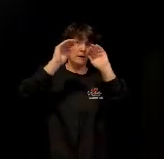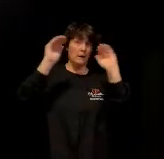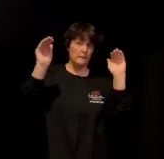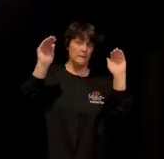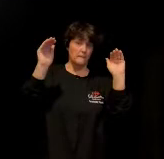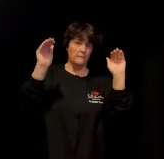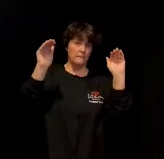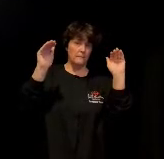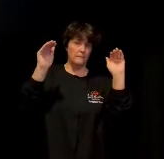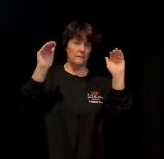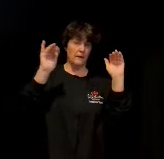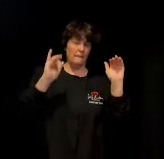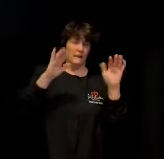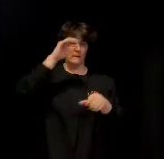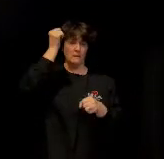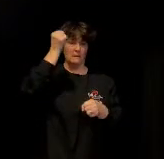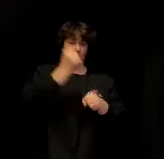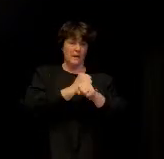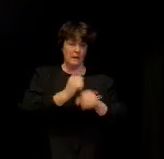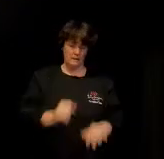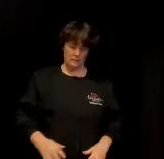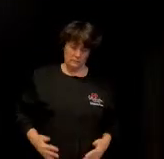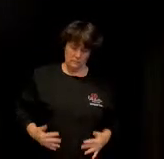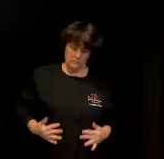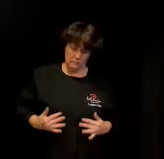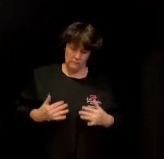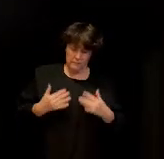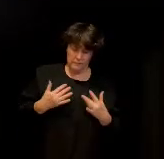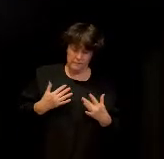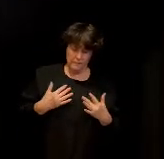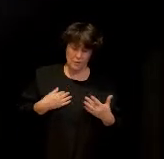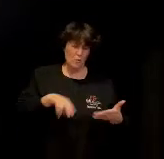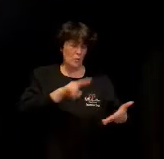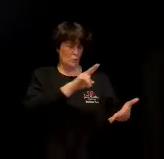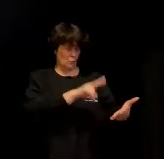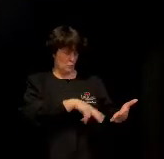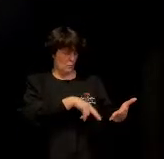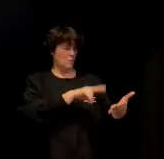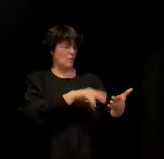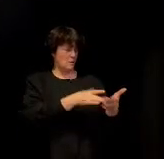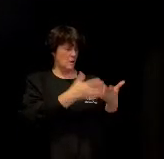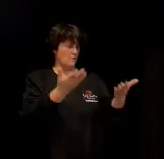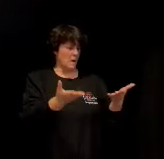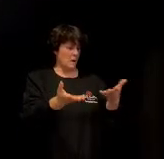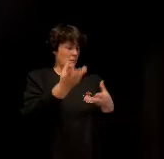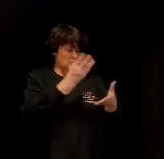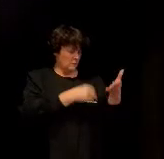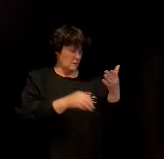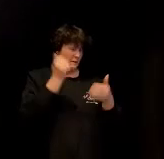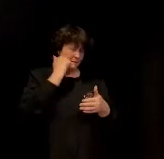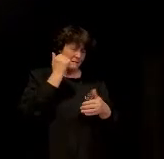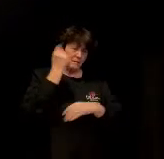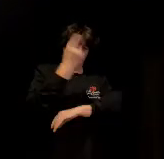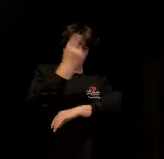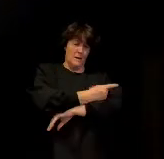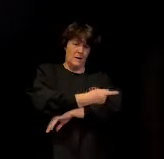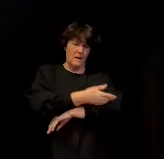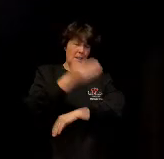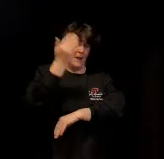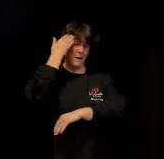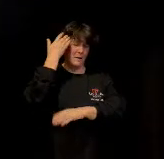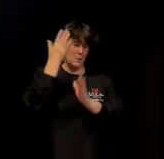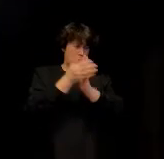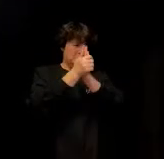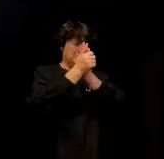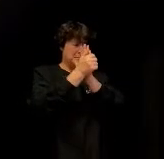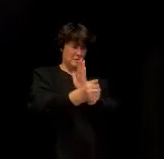That's how faith arises in us. We can sit and read this book all. You can have this stuff in you, and you can know every verse, right? You